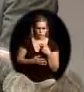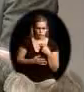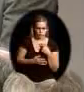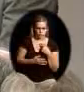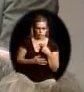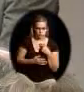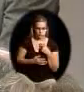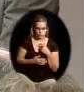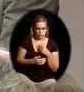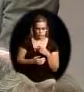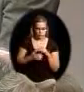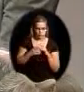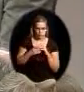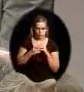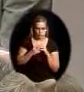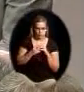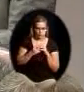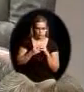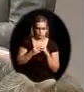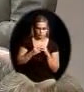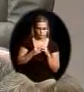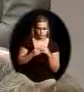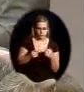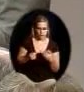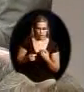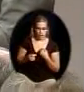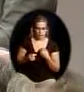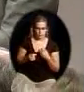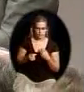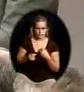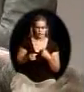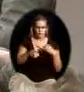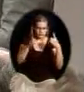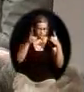with KSB and their legal staff, have